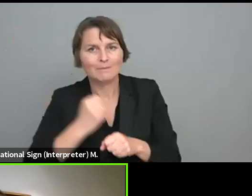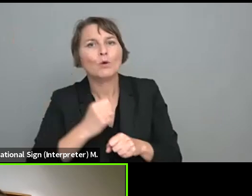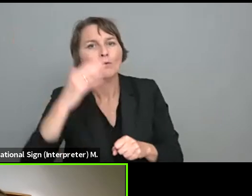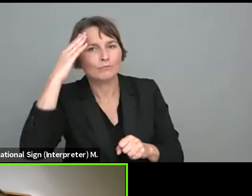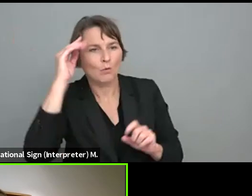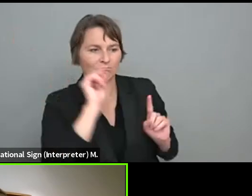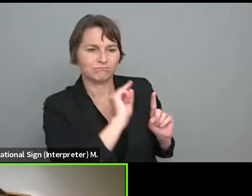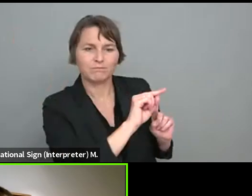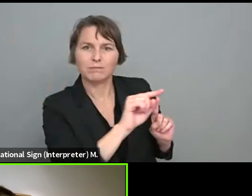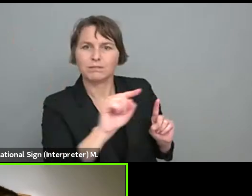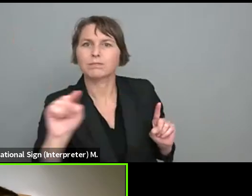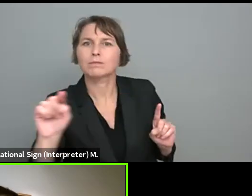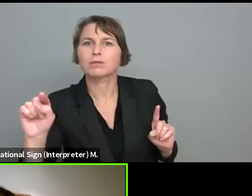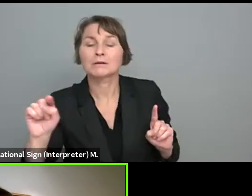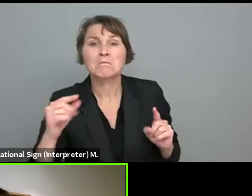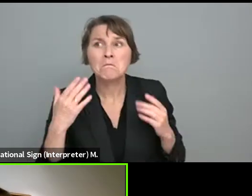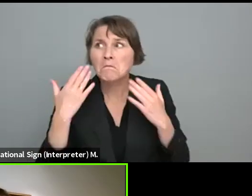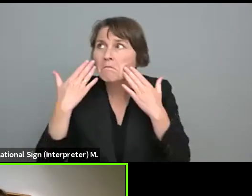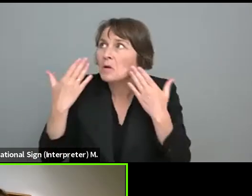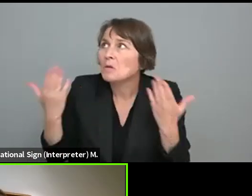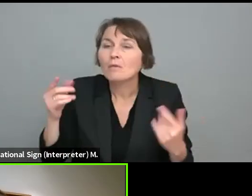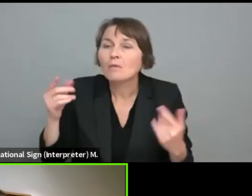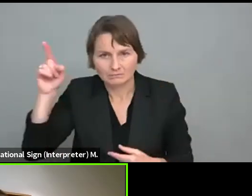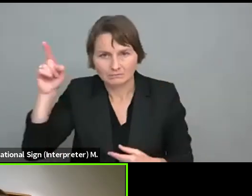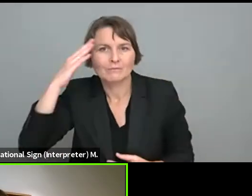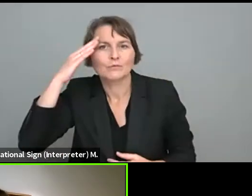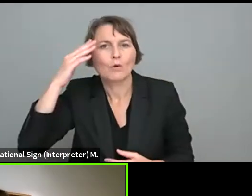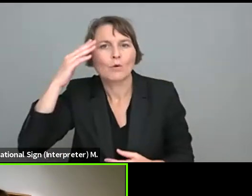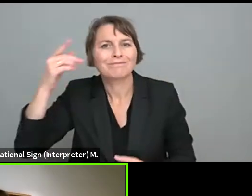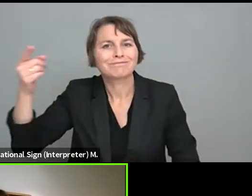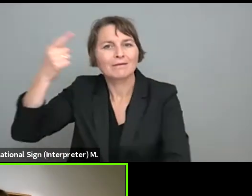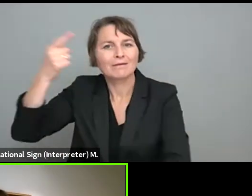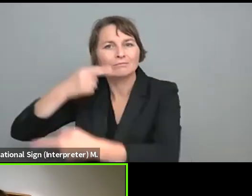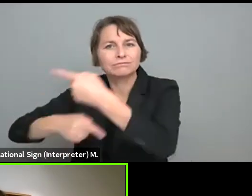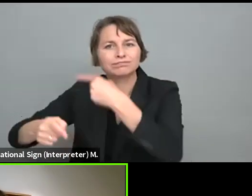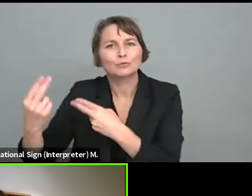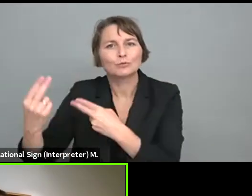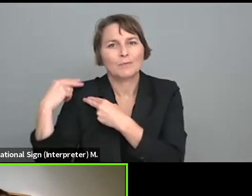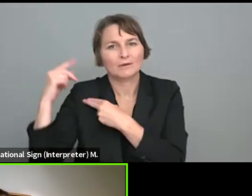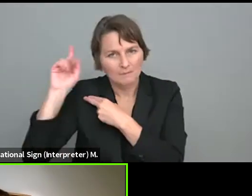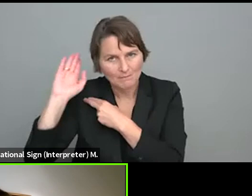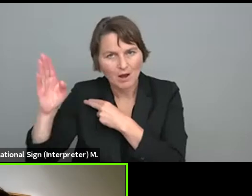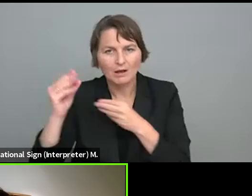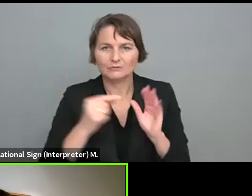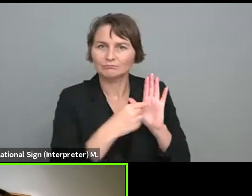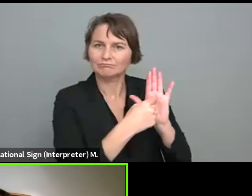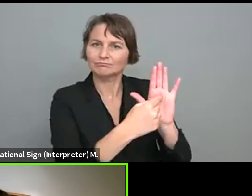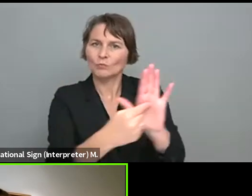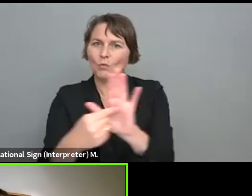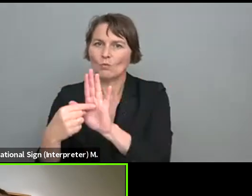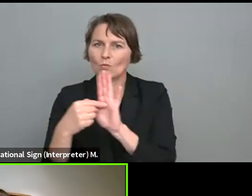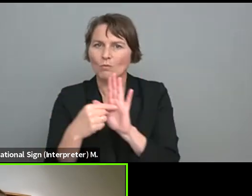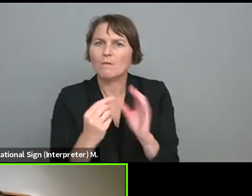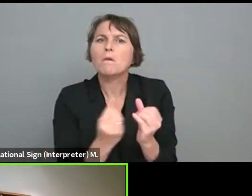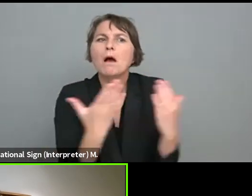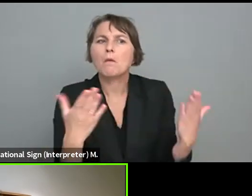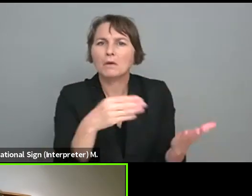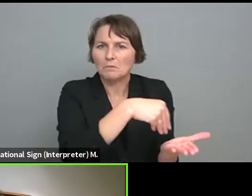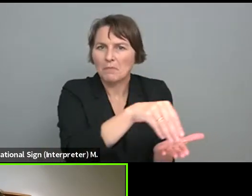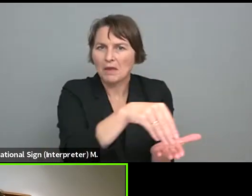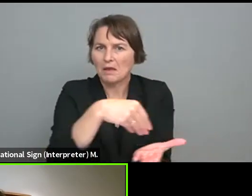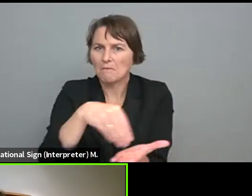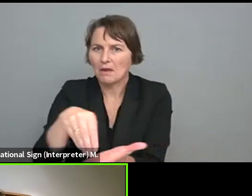being discriminated against, and for the obvious reason, we also are not very willing to bring our